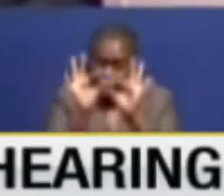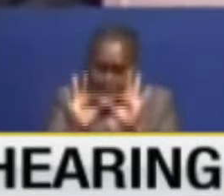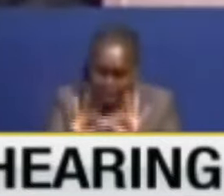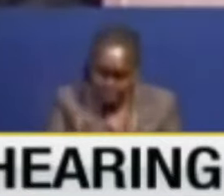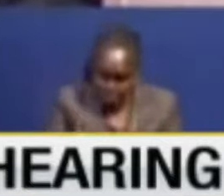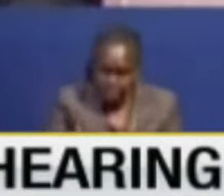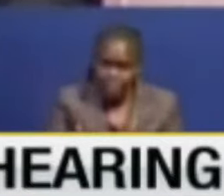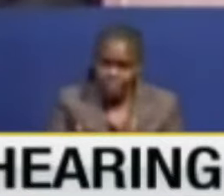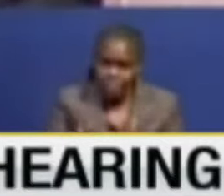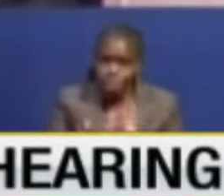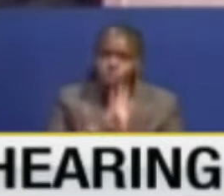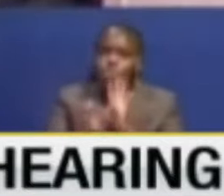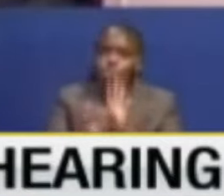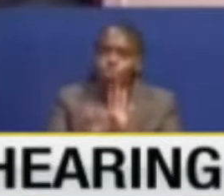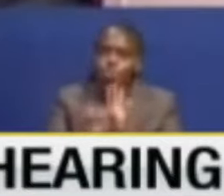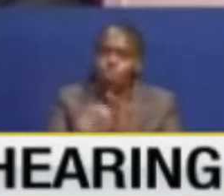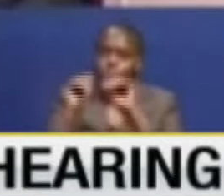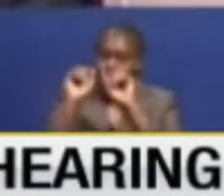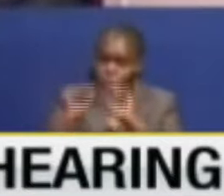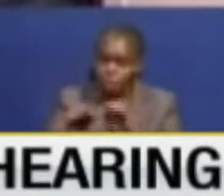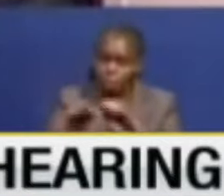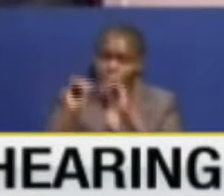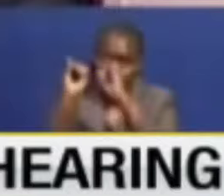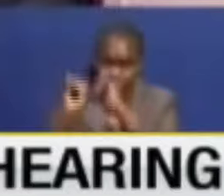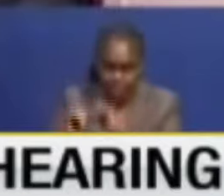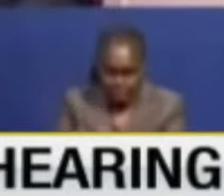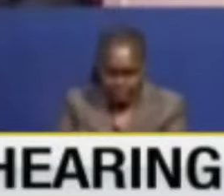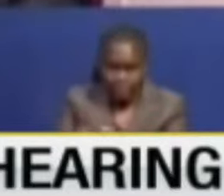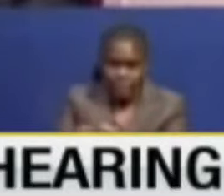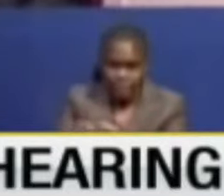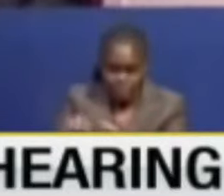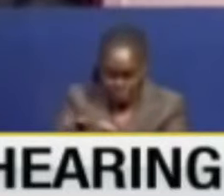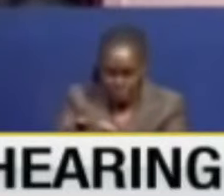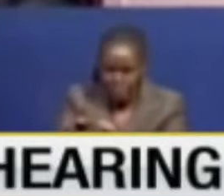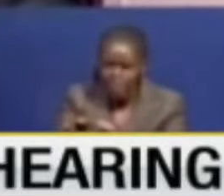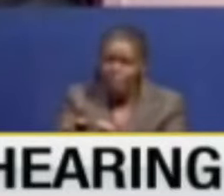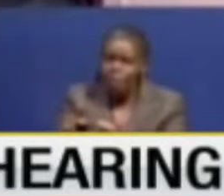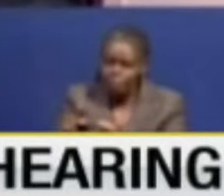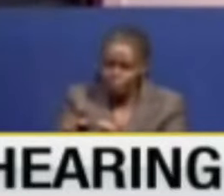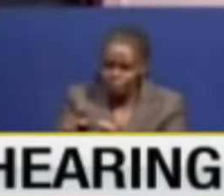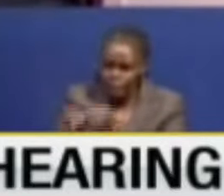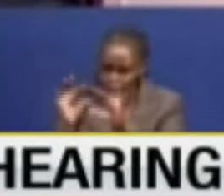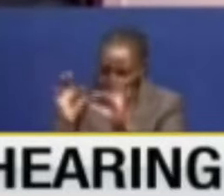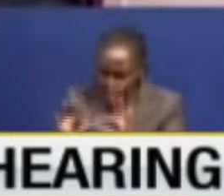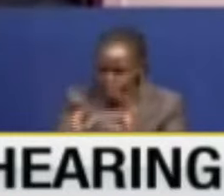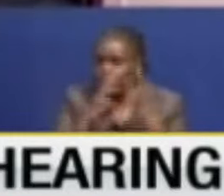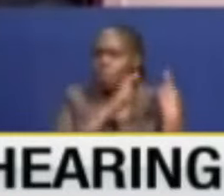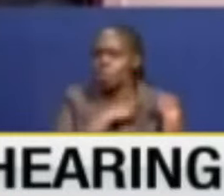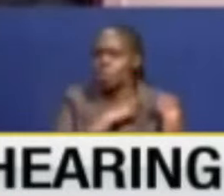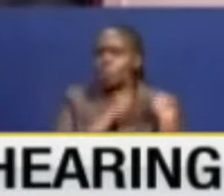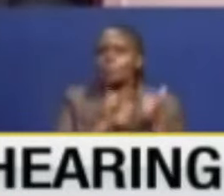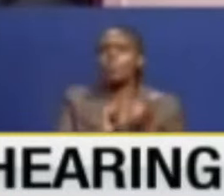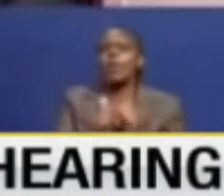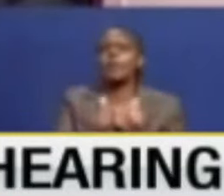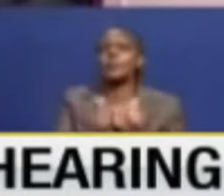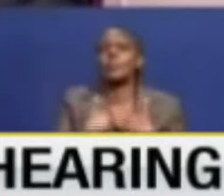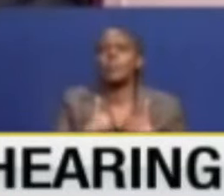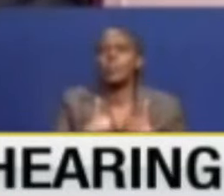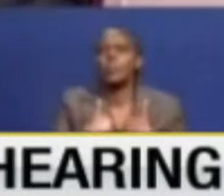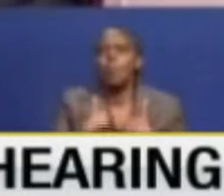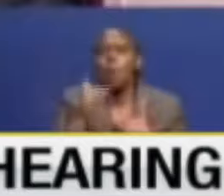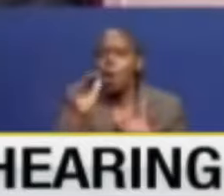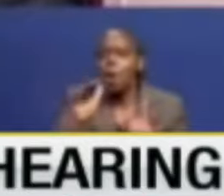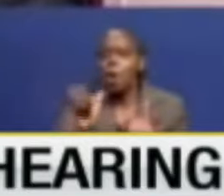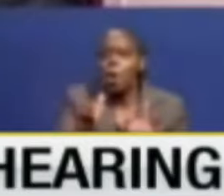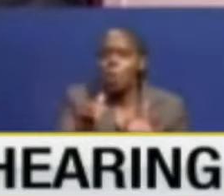Accountability is the ability of an individual to be held to account for our actions. It's not a call